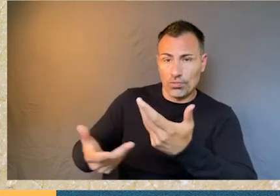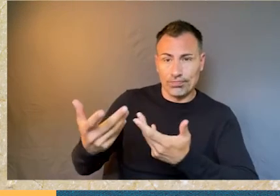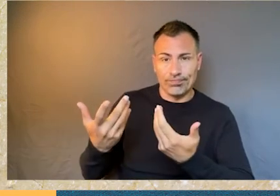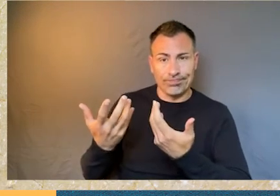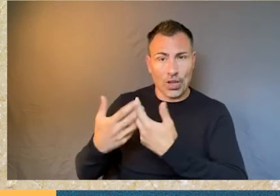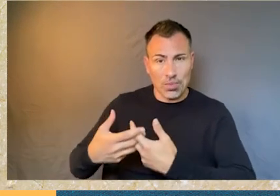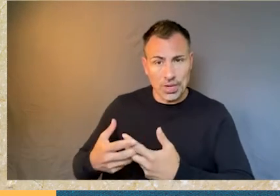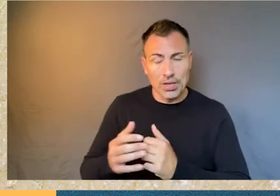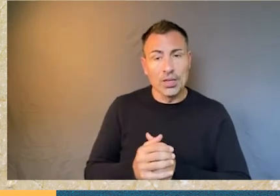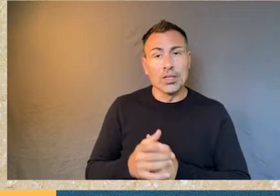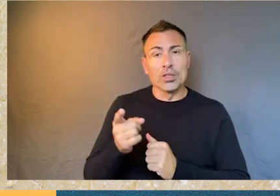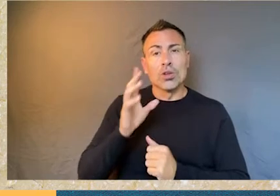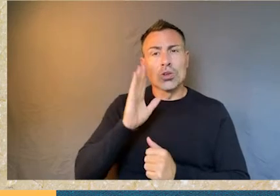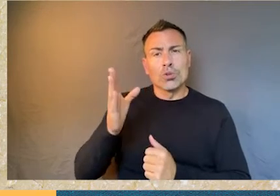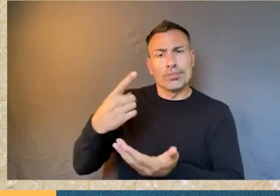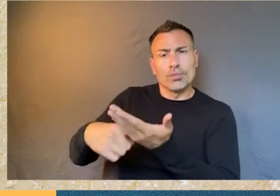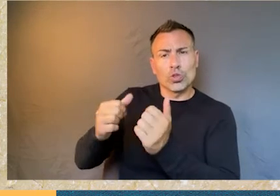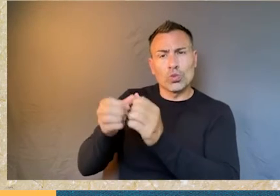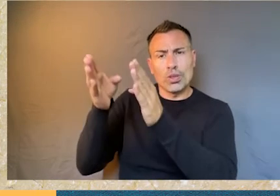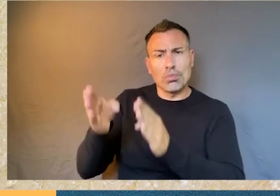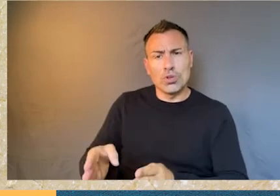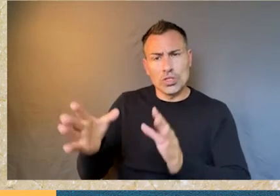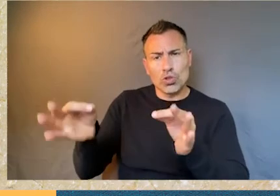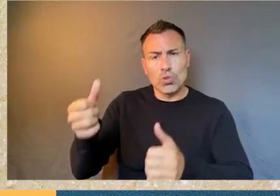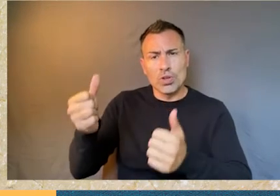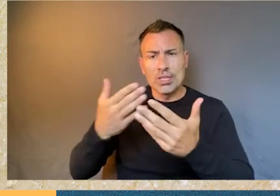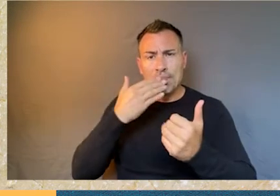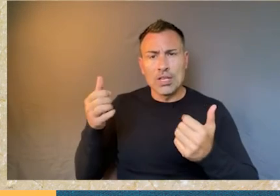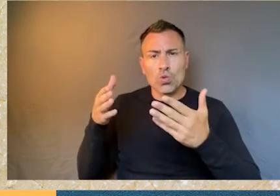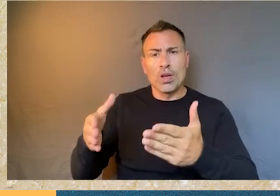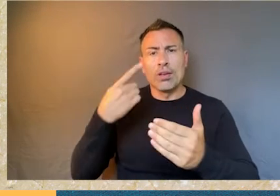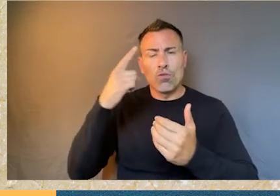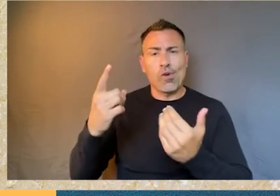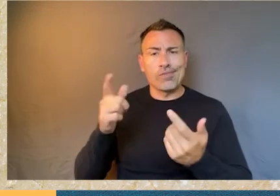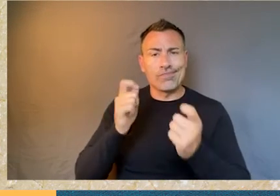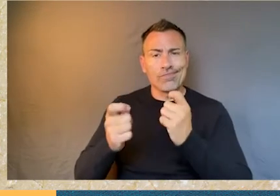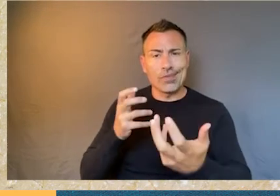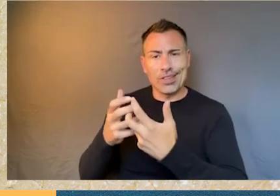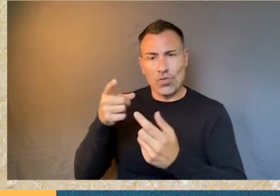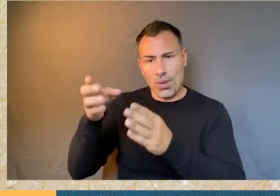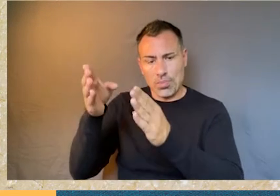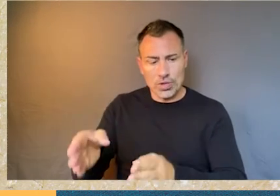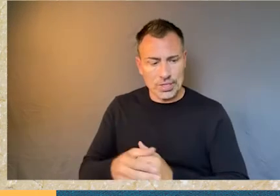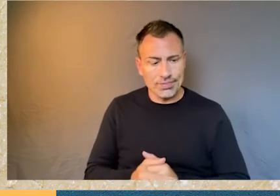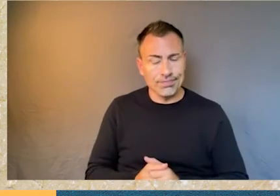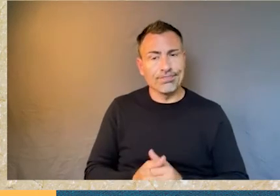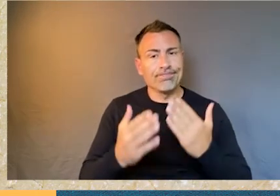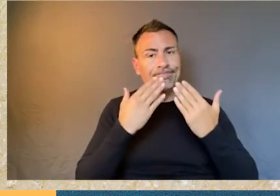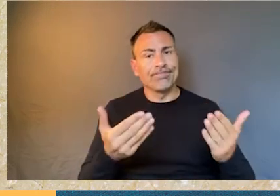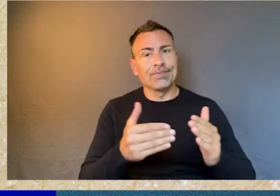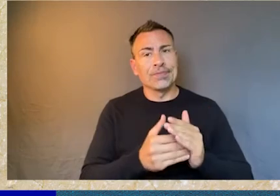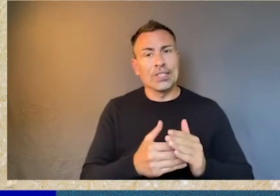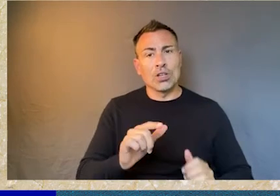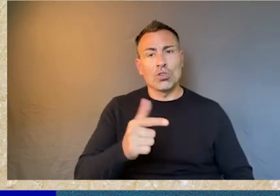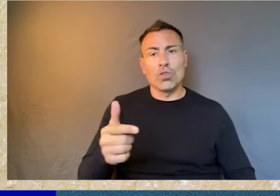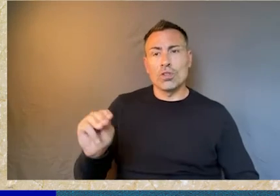accommodation to provide effective communication for that individual. Thank you all again for attending and listening. I'll now send it over to Max